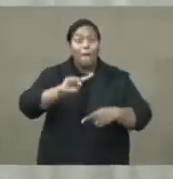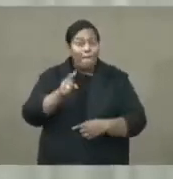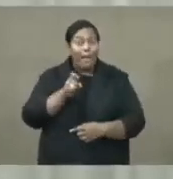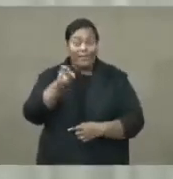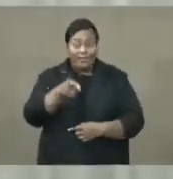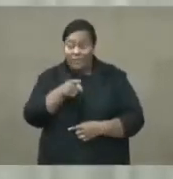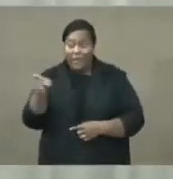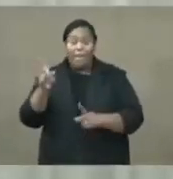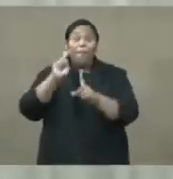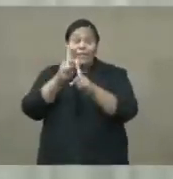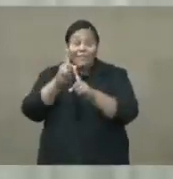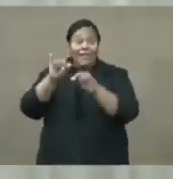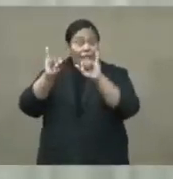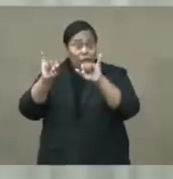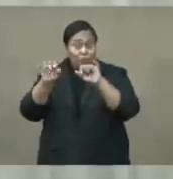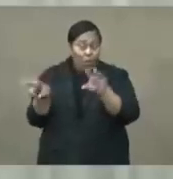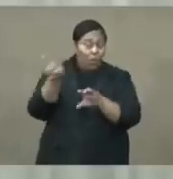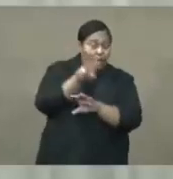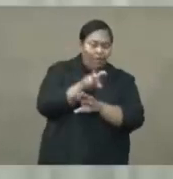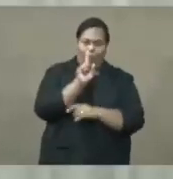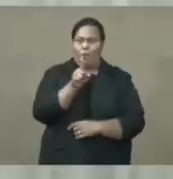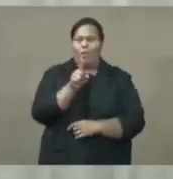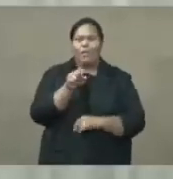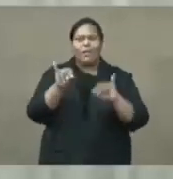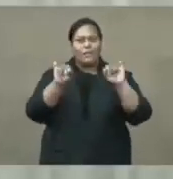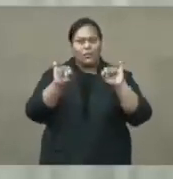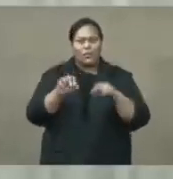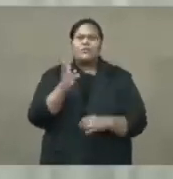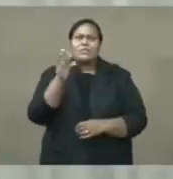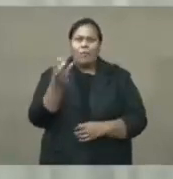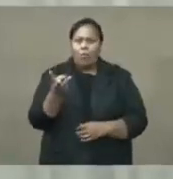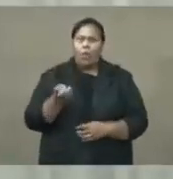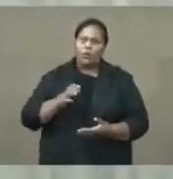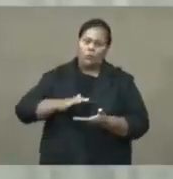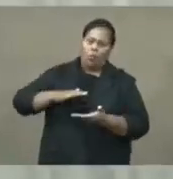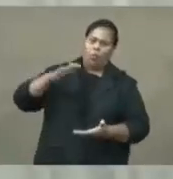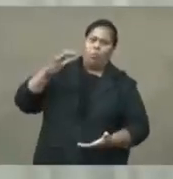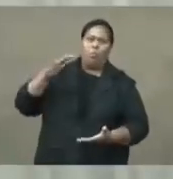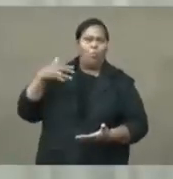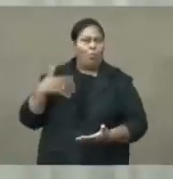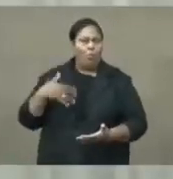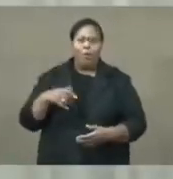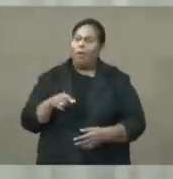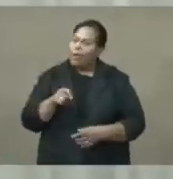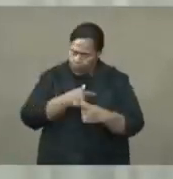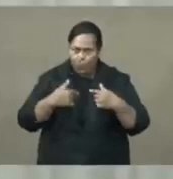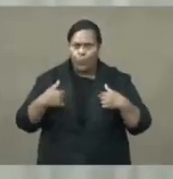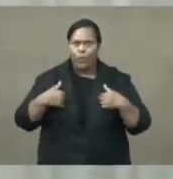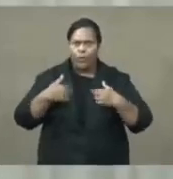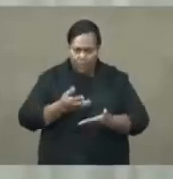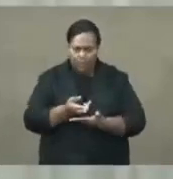are the political appointees, especially those paid exorbitant salaries. We will reestablish